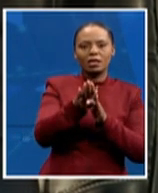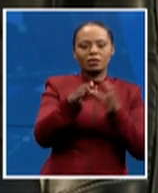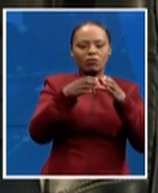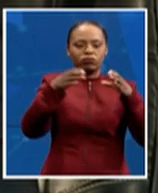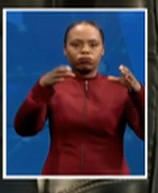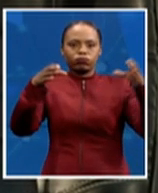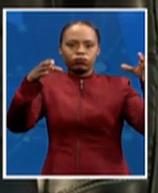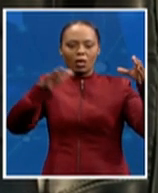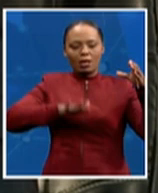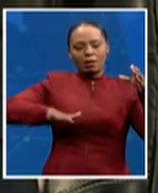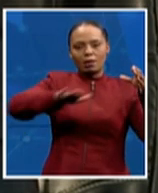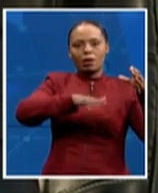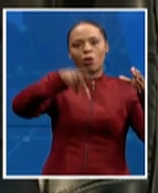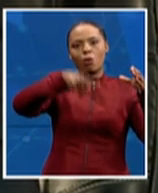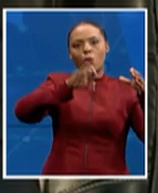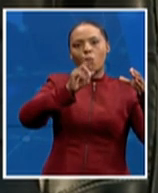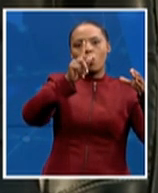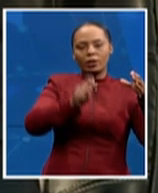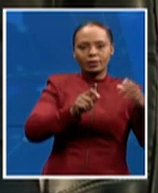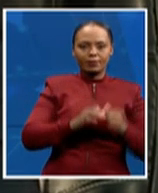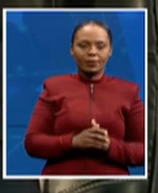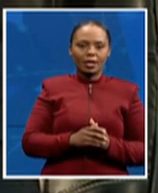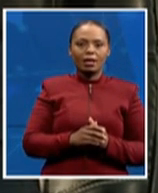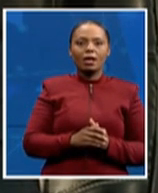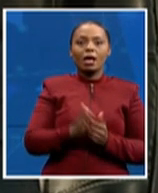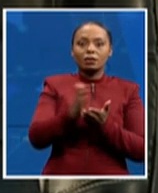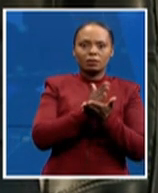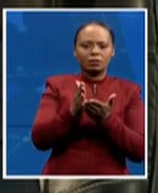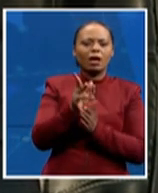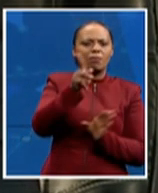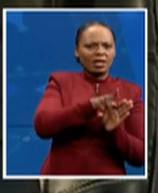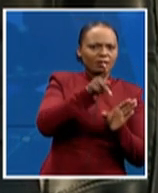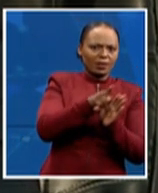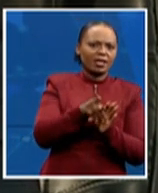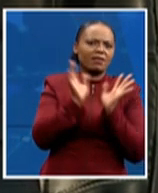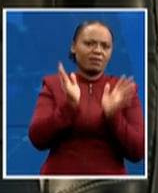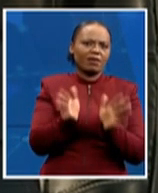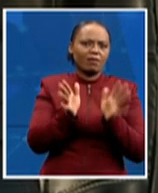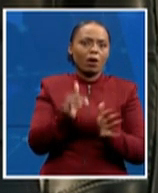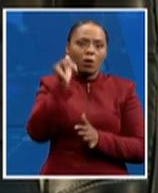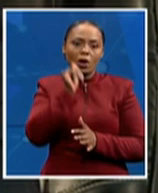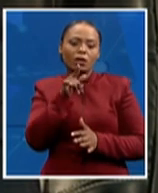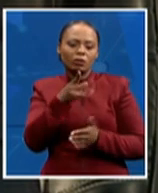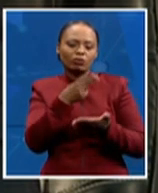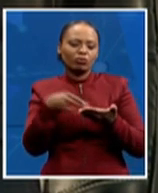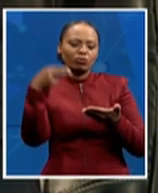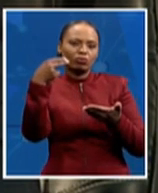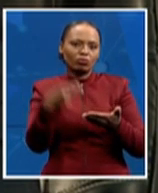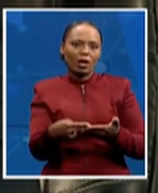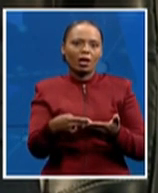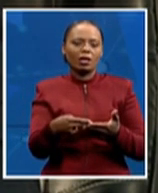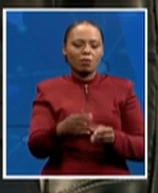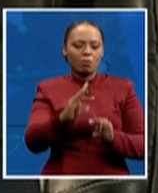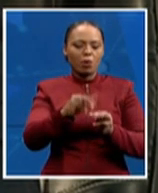Some of you participated also in the signing of the Memorandum of Understanding between